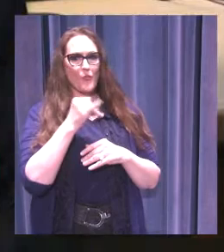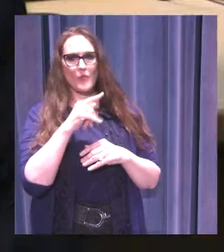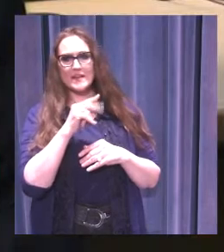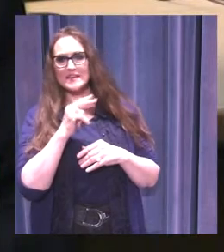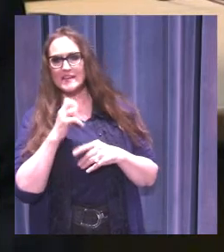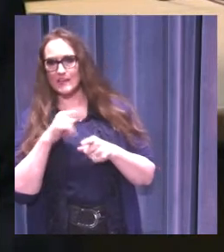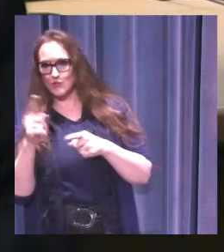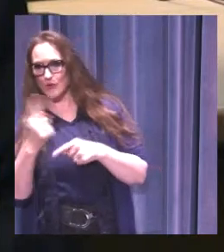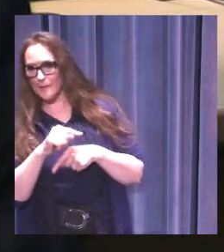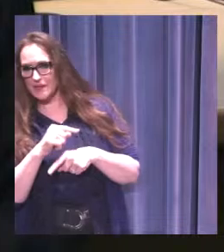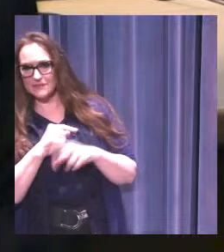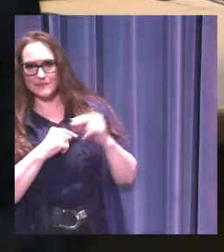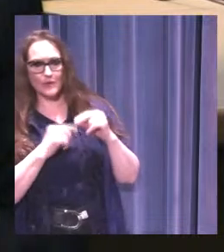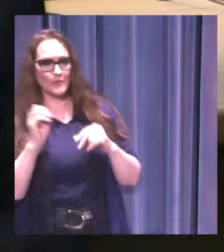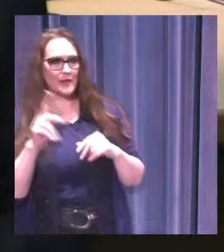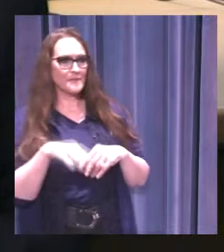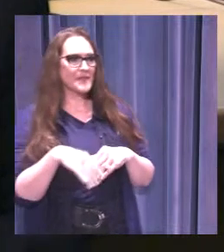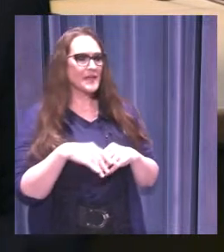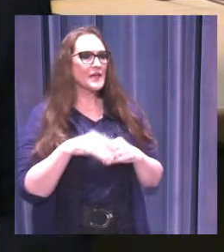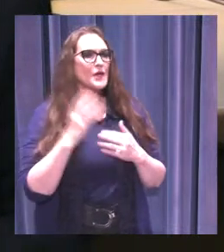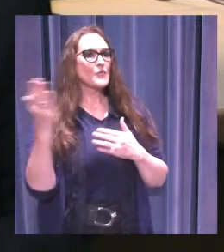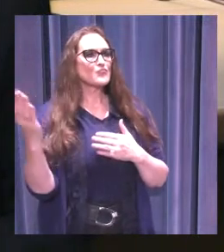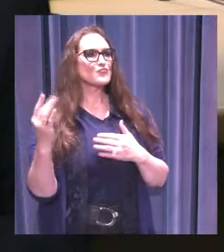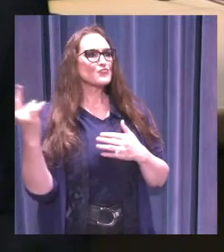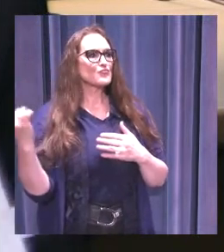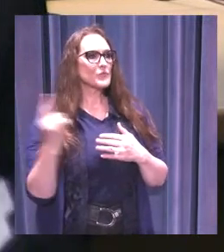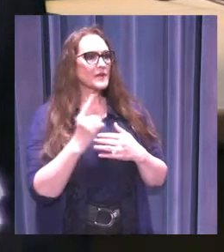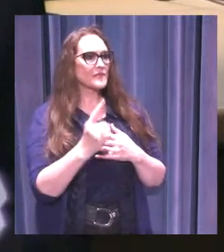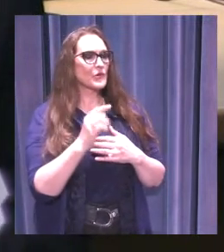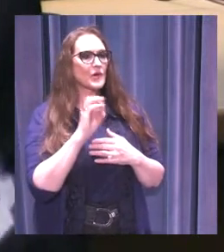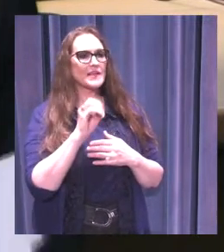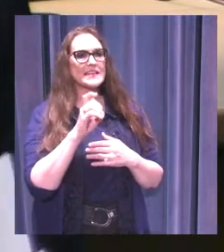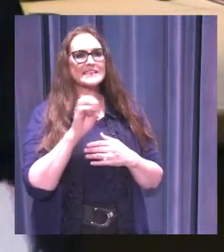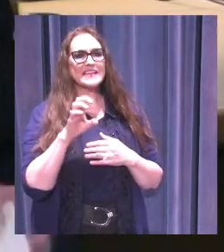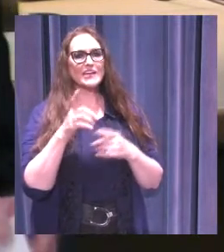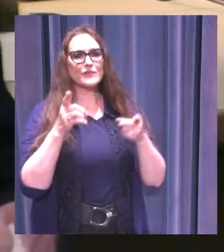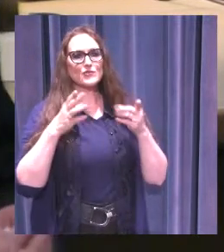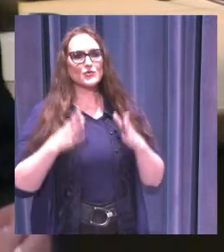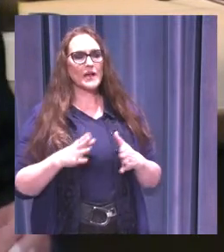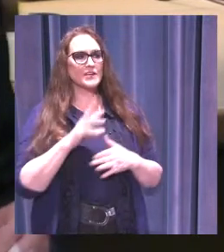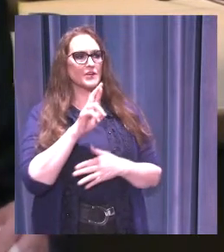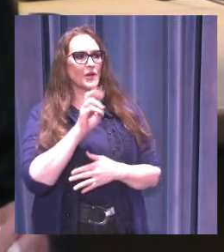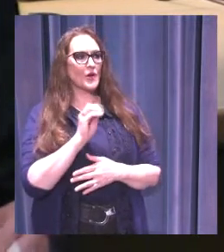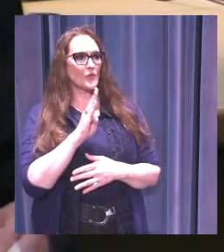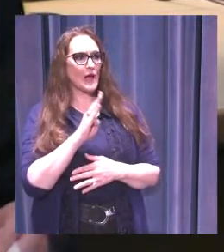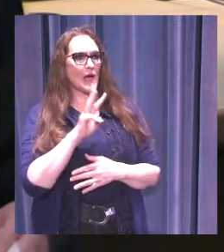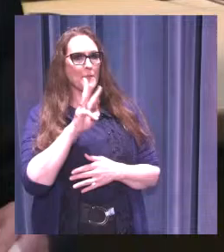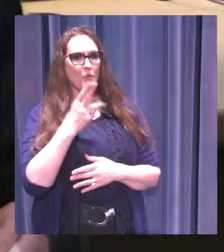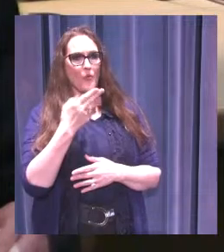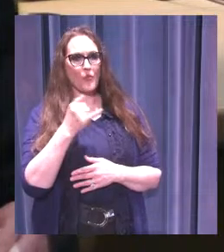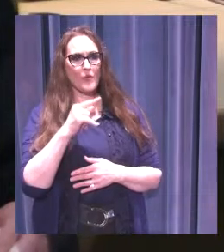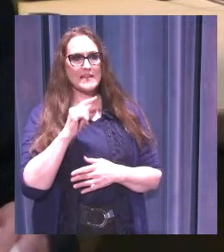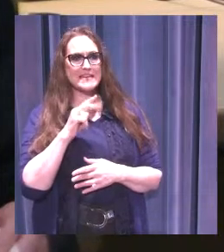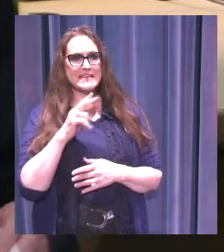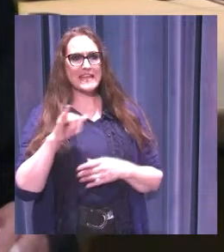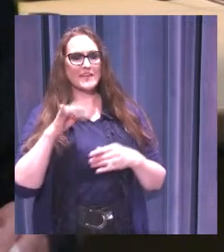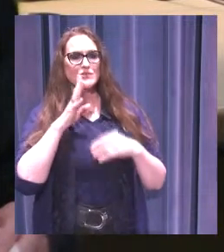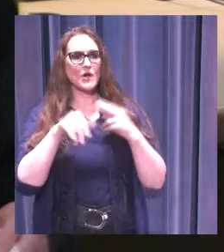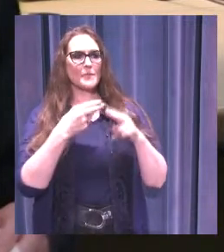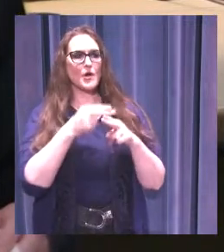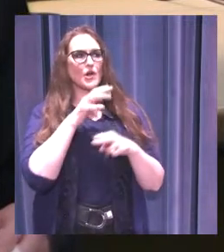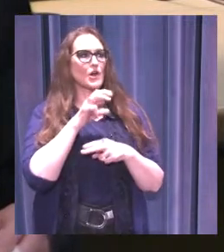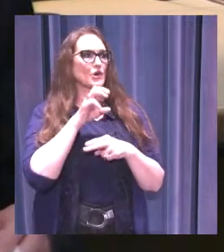No? Okay. Bring forth Executive Director Rod Whitney to talk about Curtis